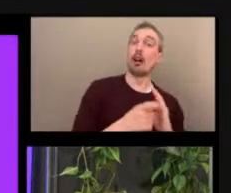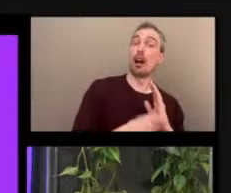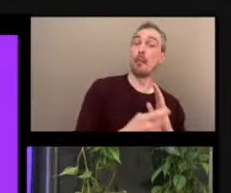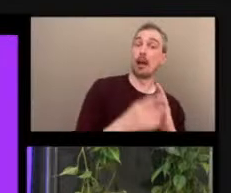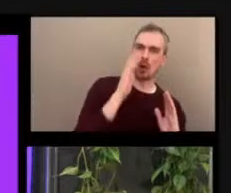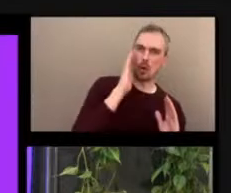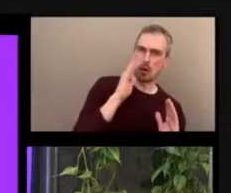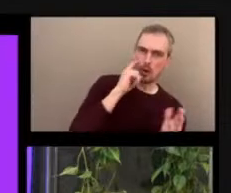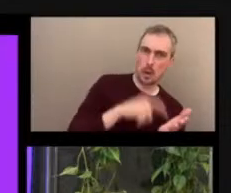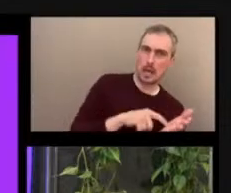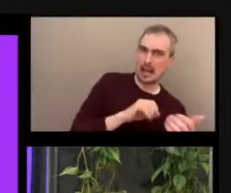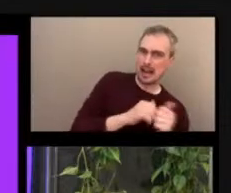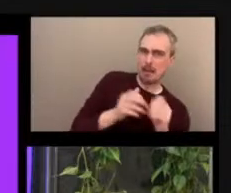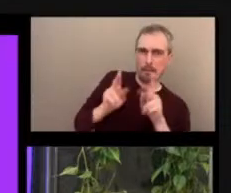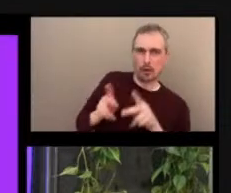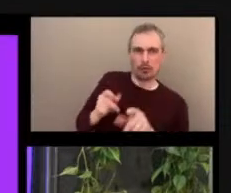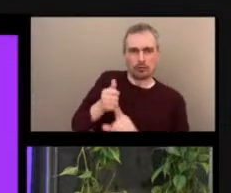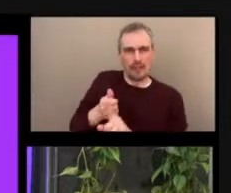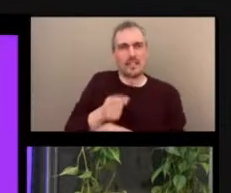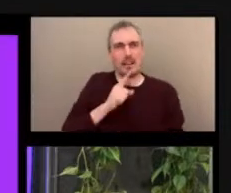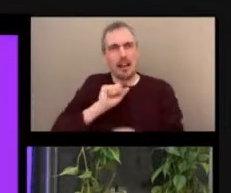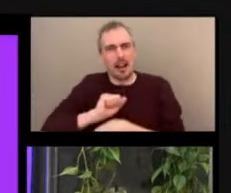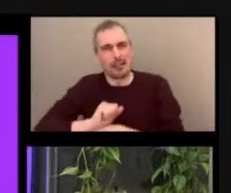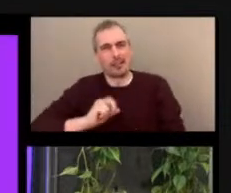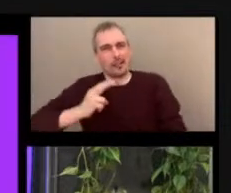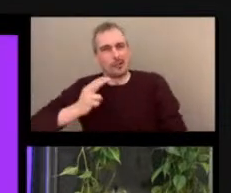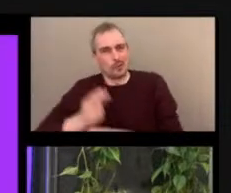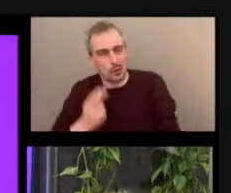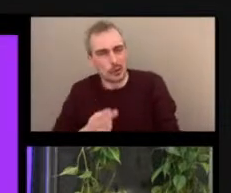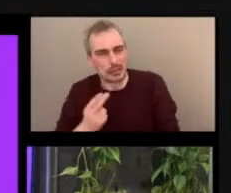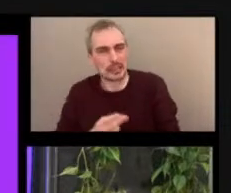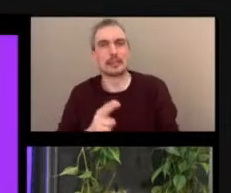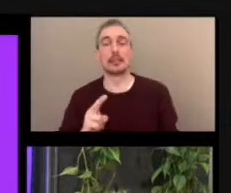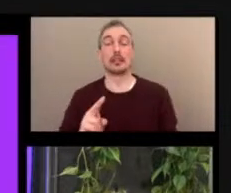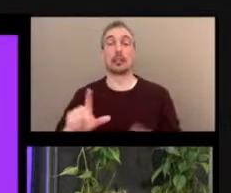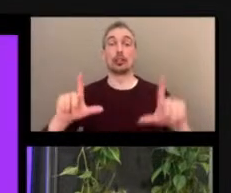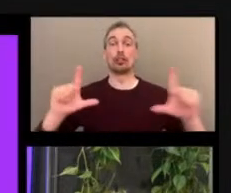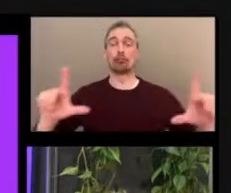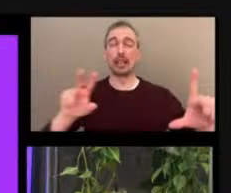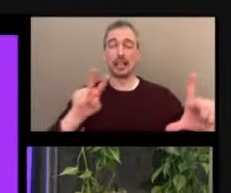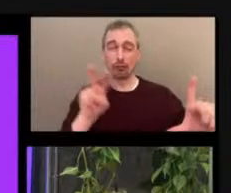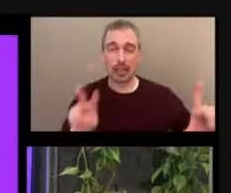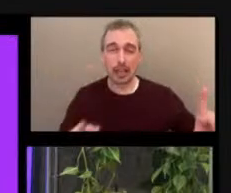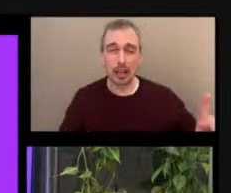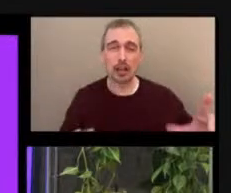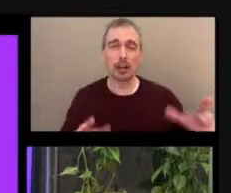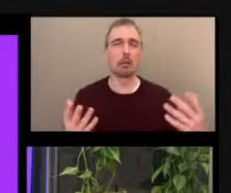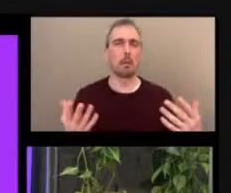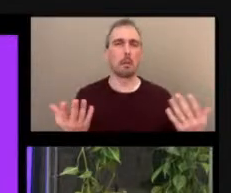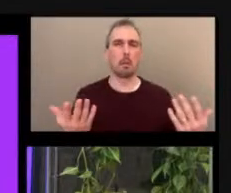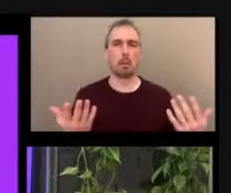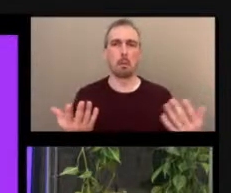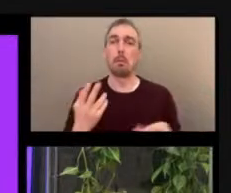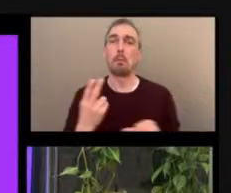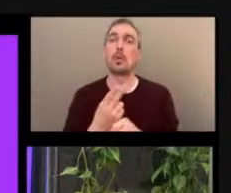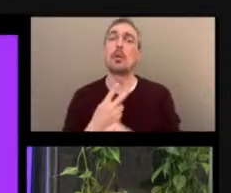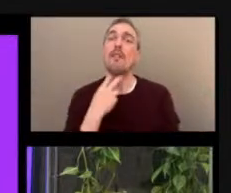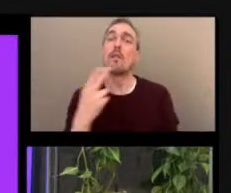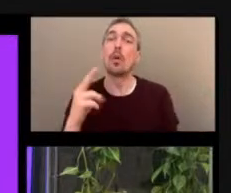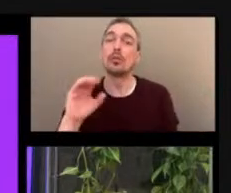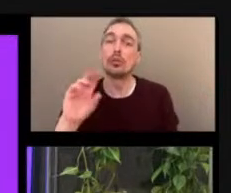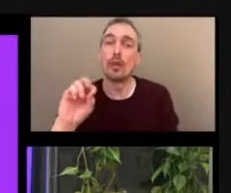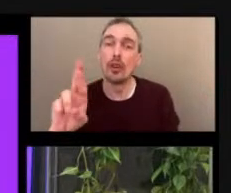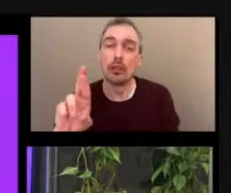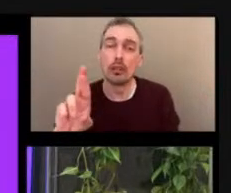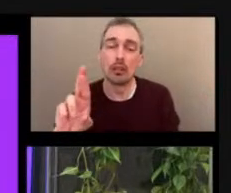Try to turn up the volume. Okay, even more? All right. I could hear a little bit of almost feedback behind me, but I'll